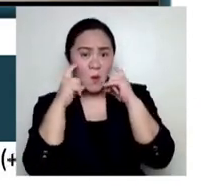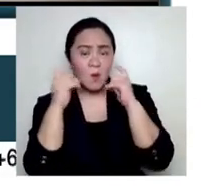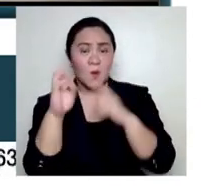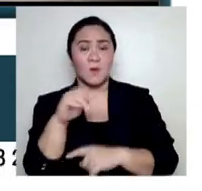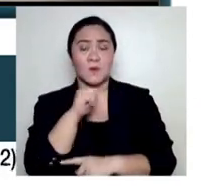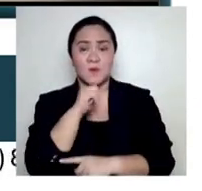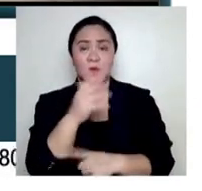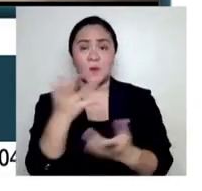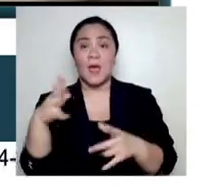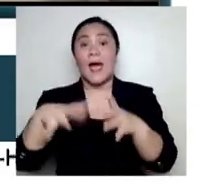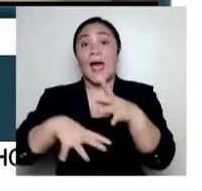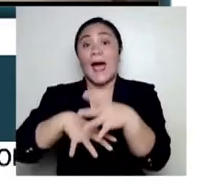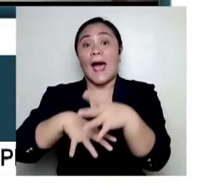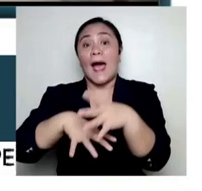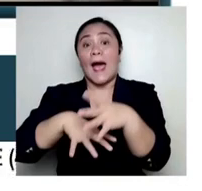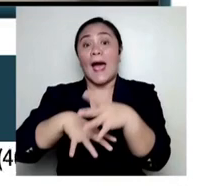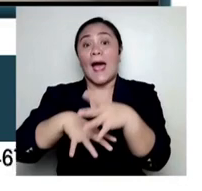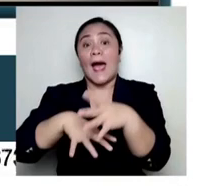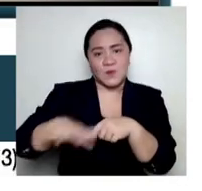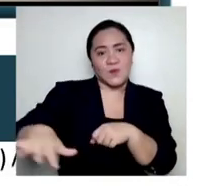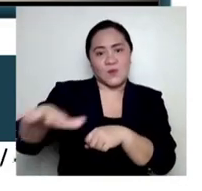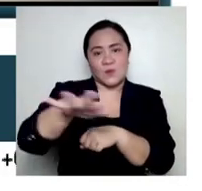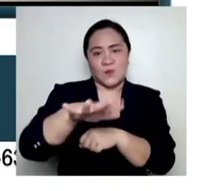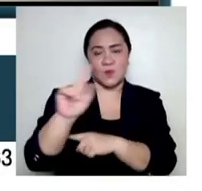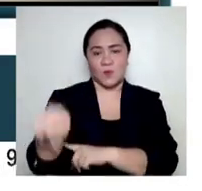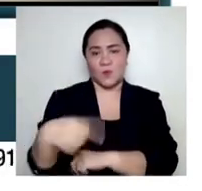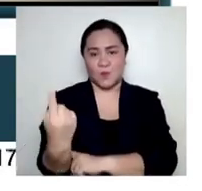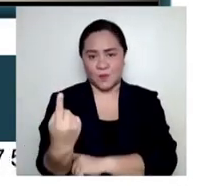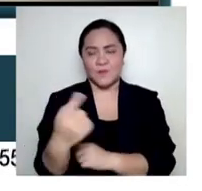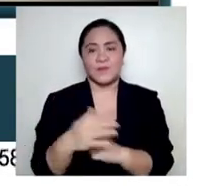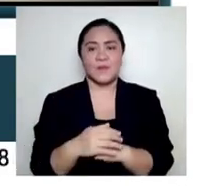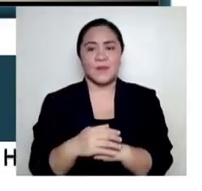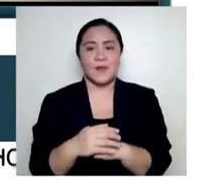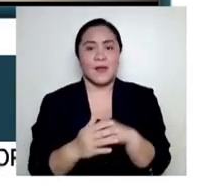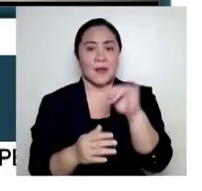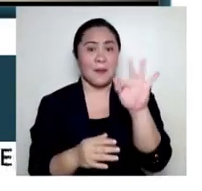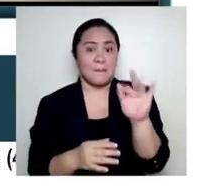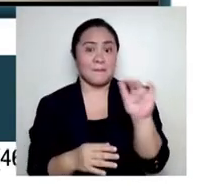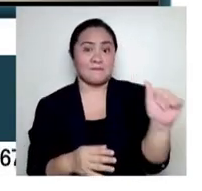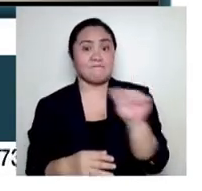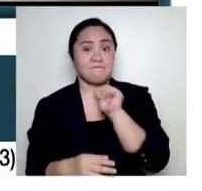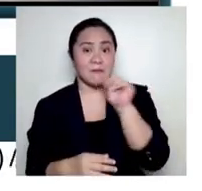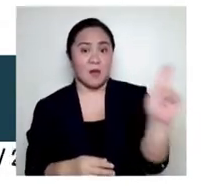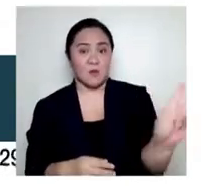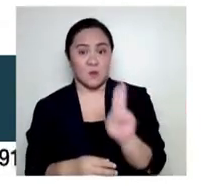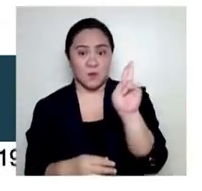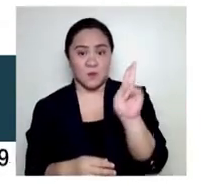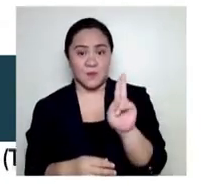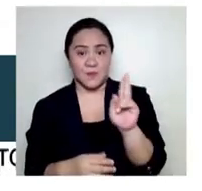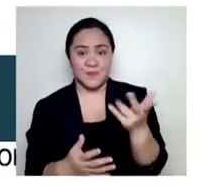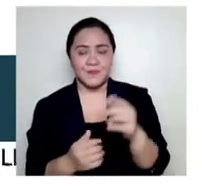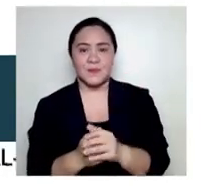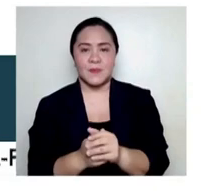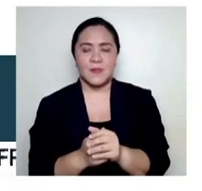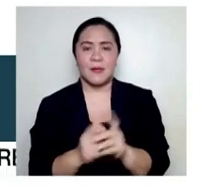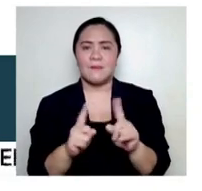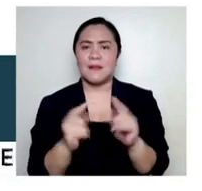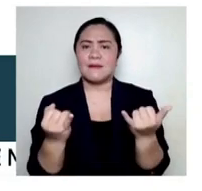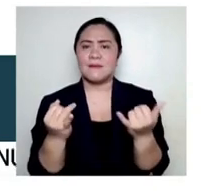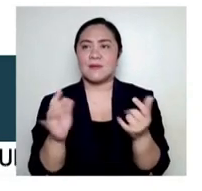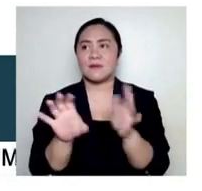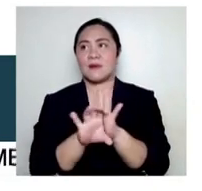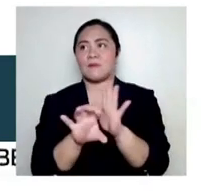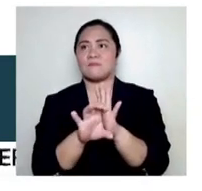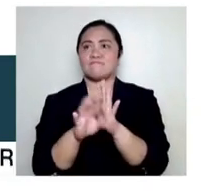an outdoor setting or whether they will not be using it. But what about in crowded outdoor areas? For example,